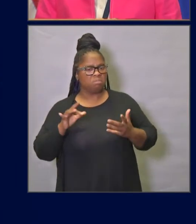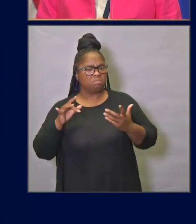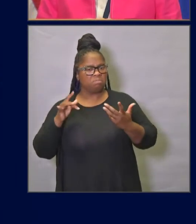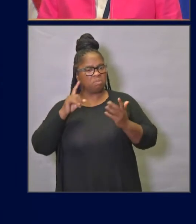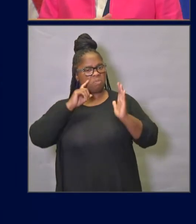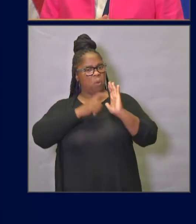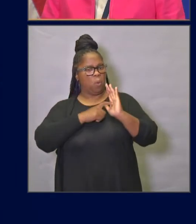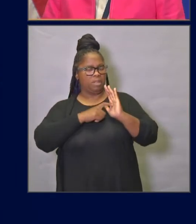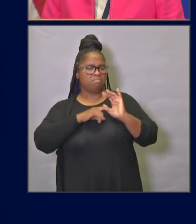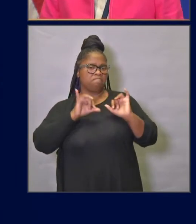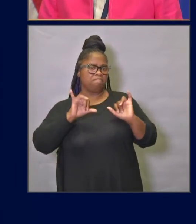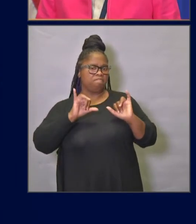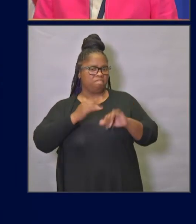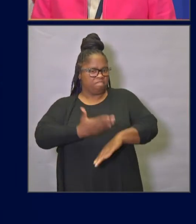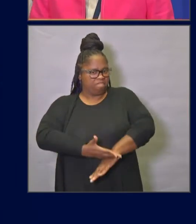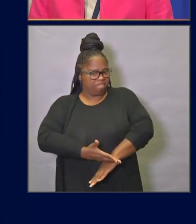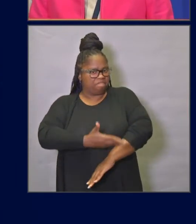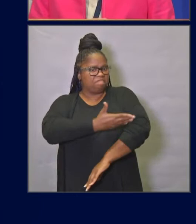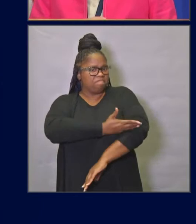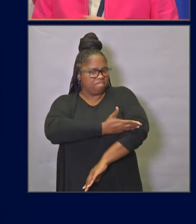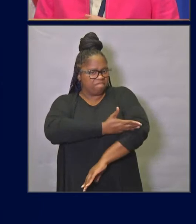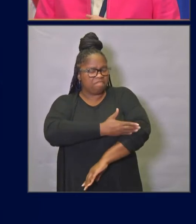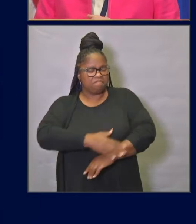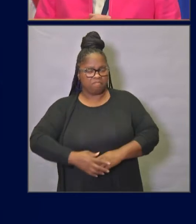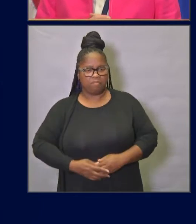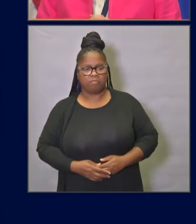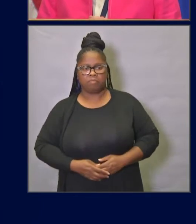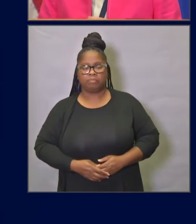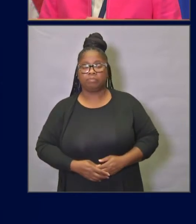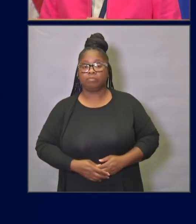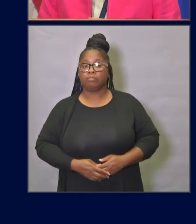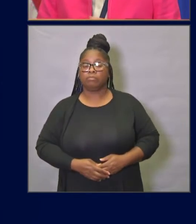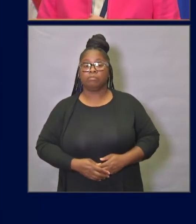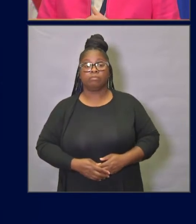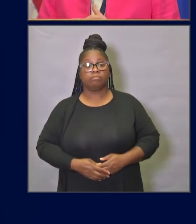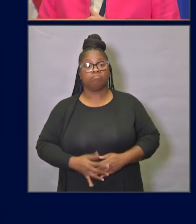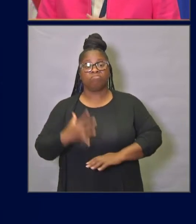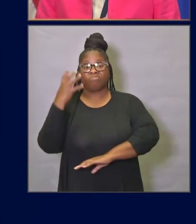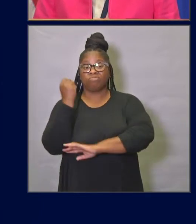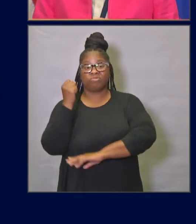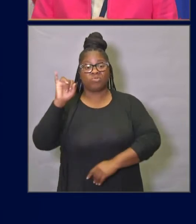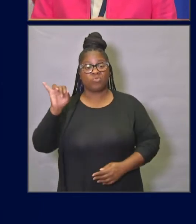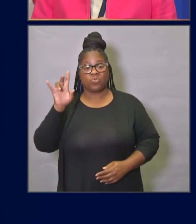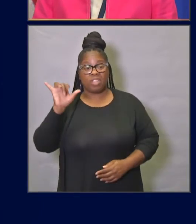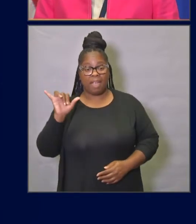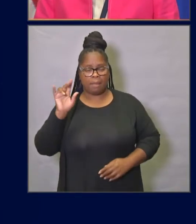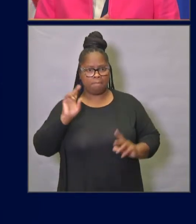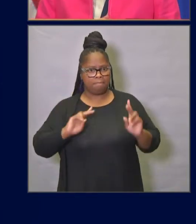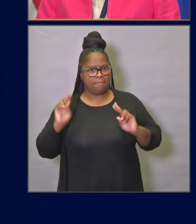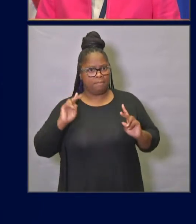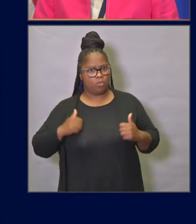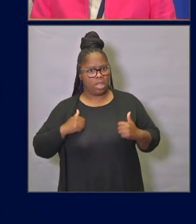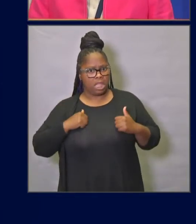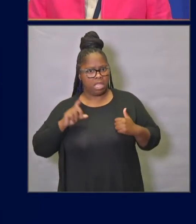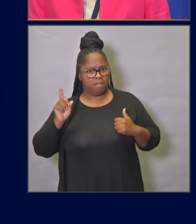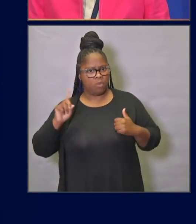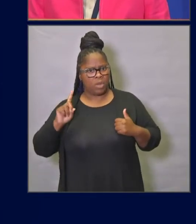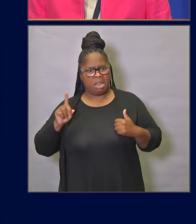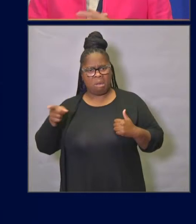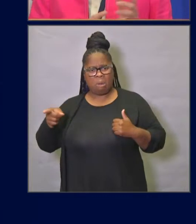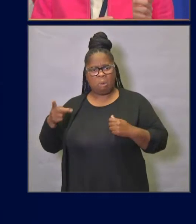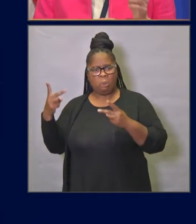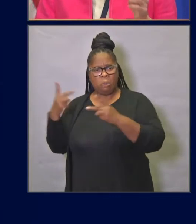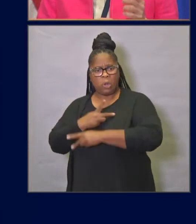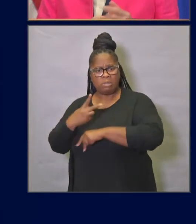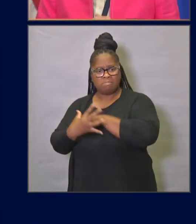for case rates by race and ethnicity. At the July peak, cases among people living in the areas with the highest rates of